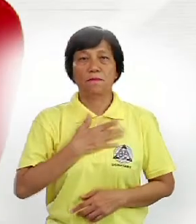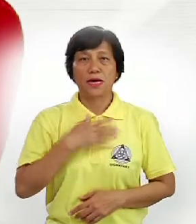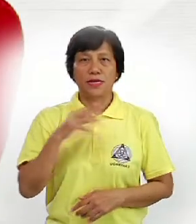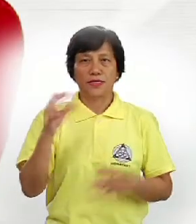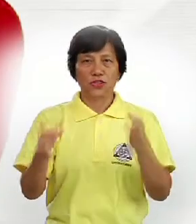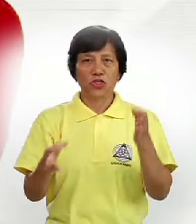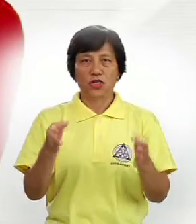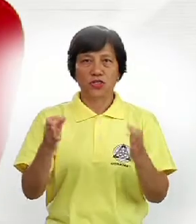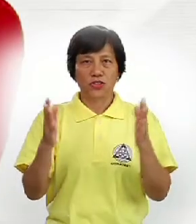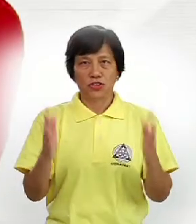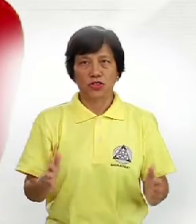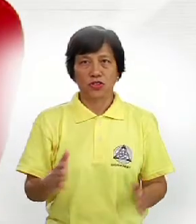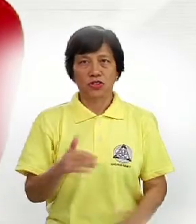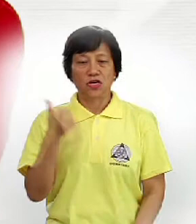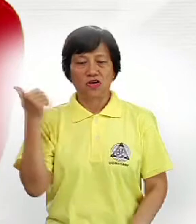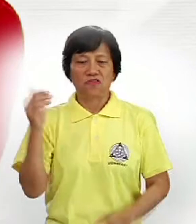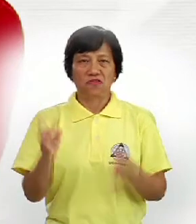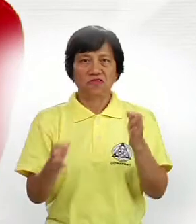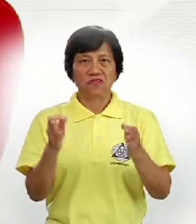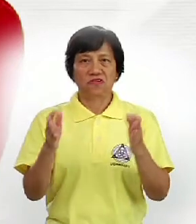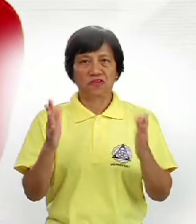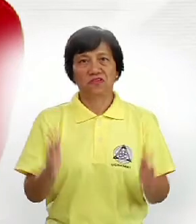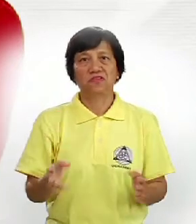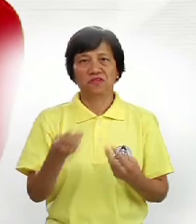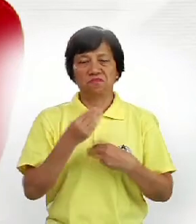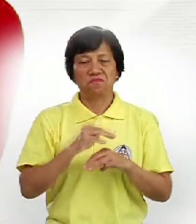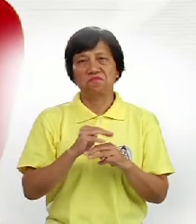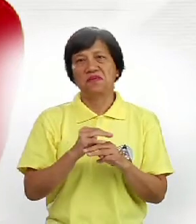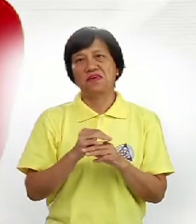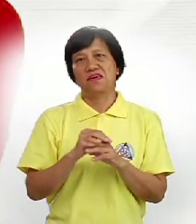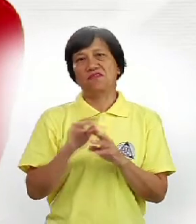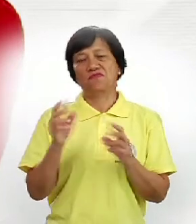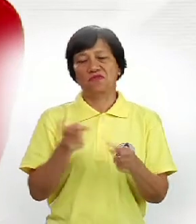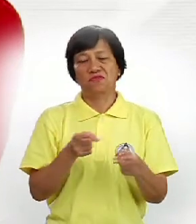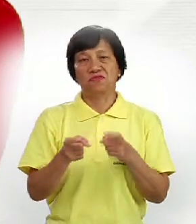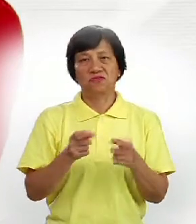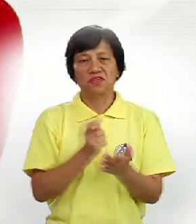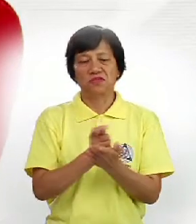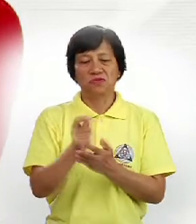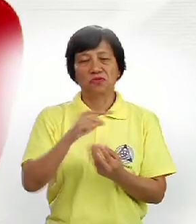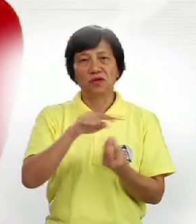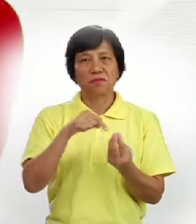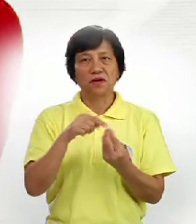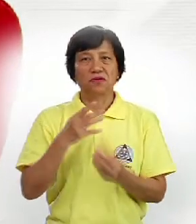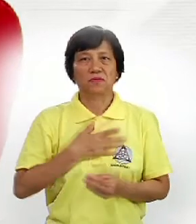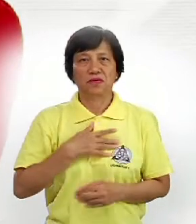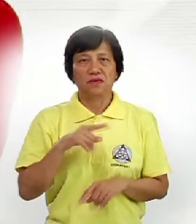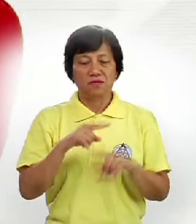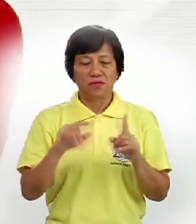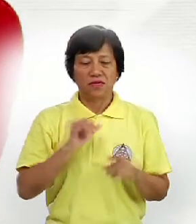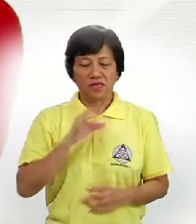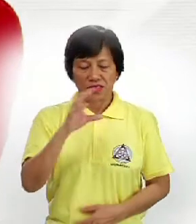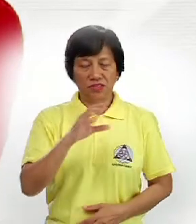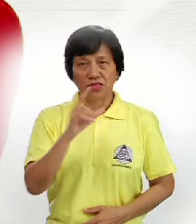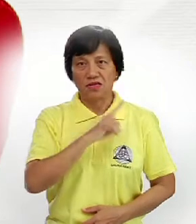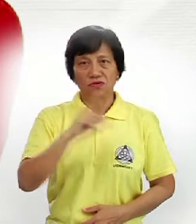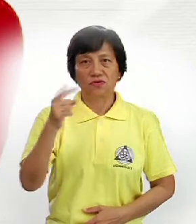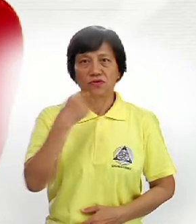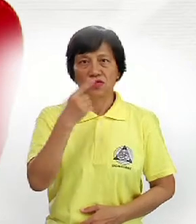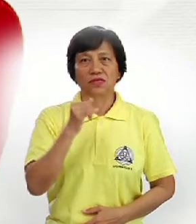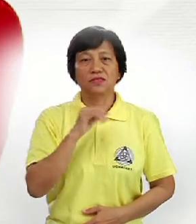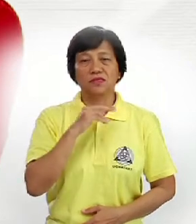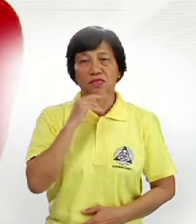judges might manipulate the truth about me, but I seek the Lord who is not only